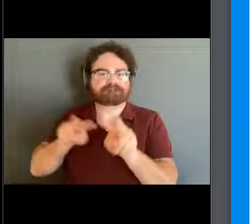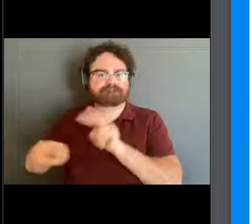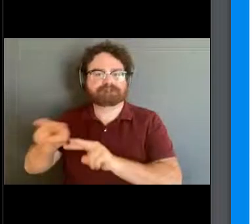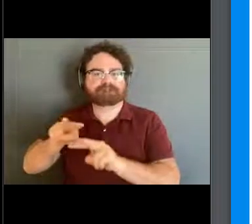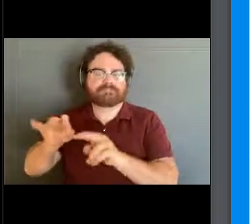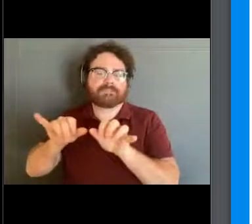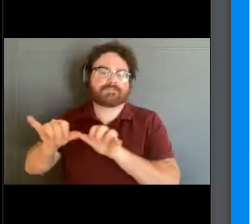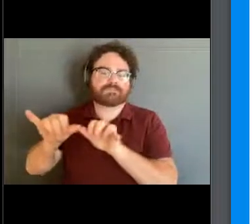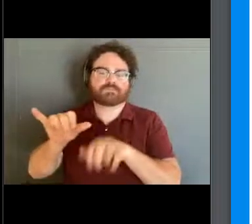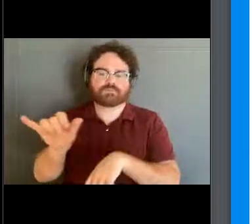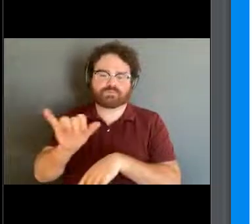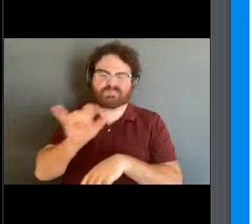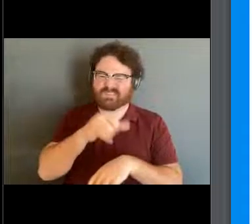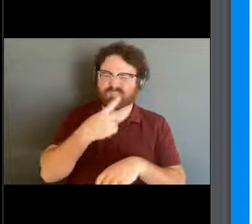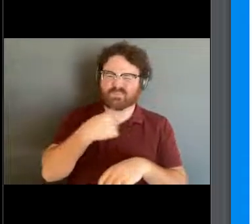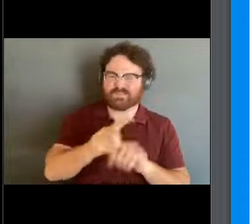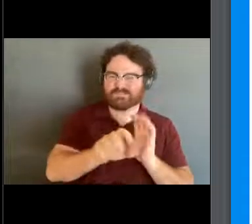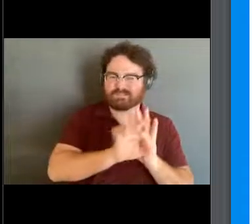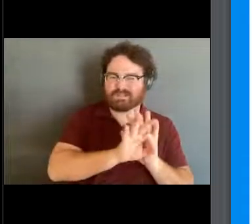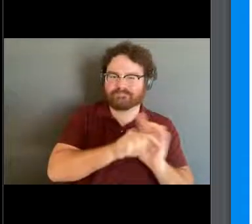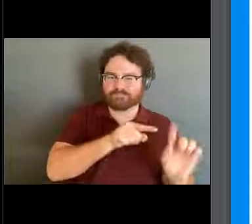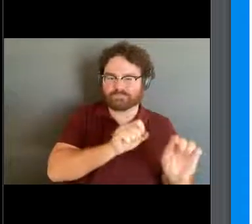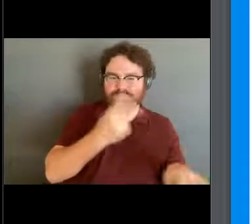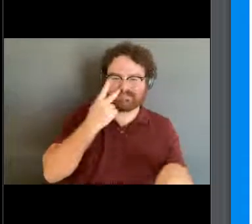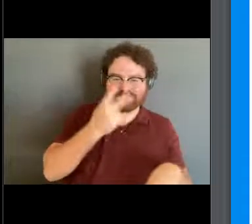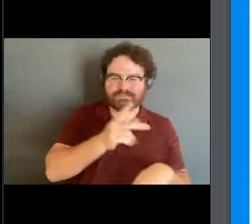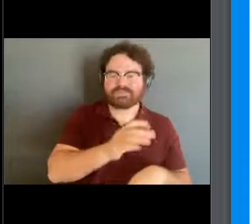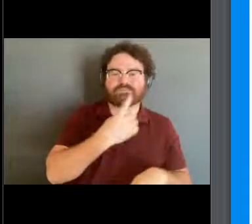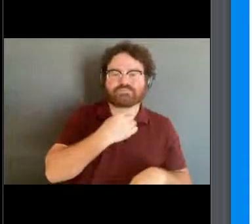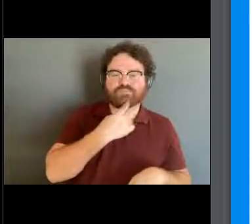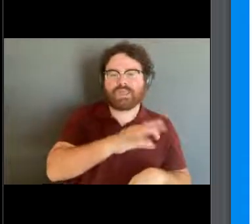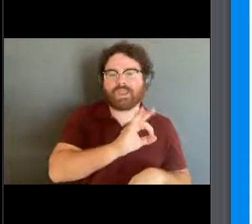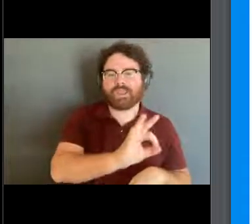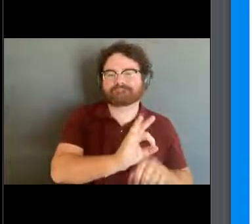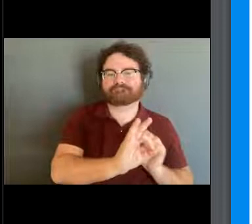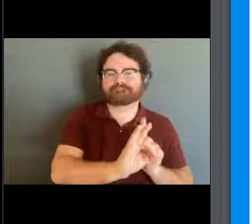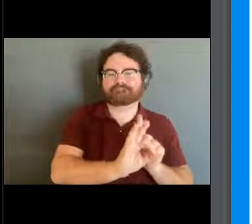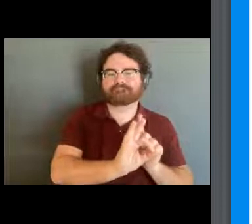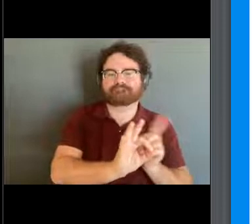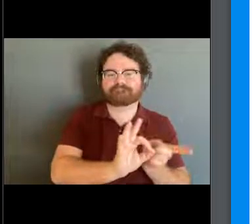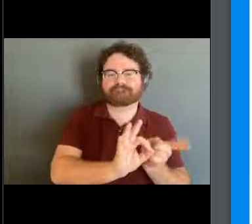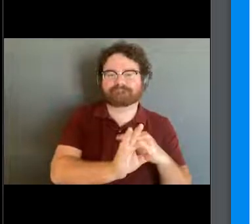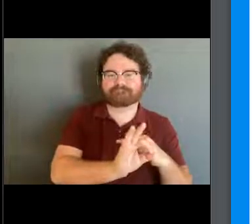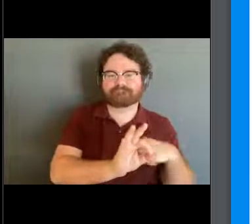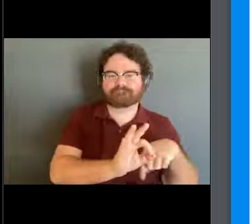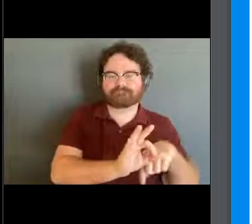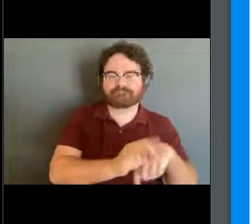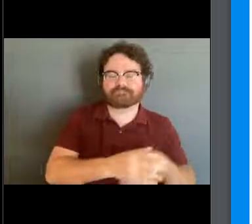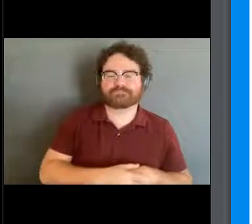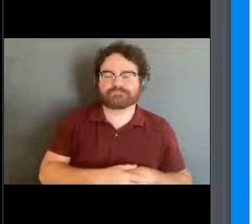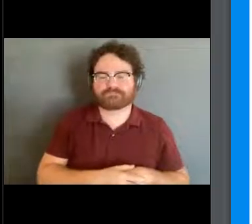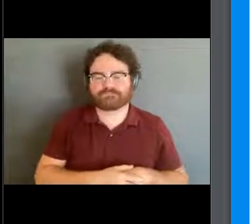based on the research presented in this work. And you can see that the